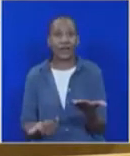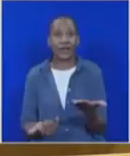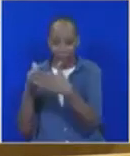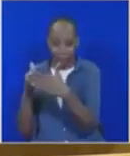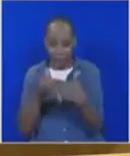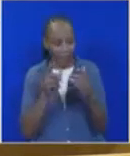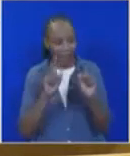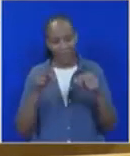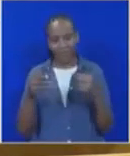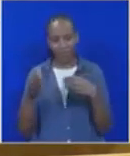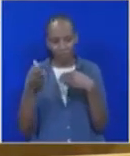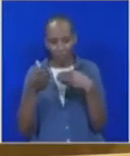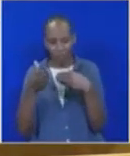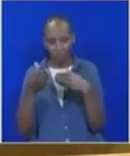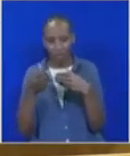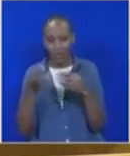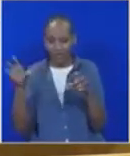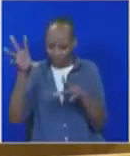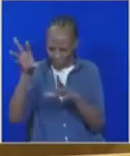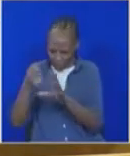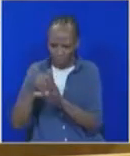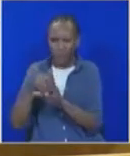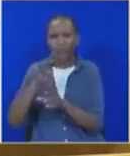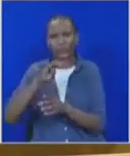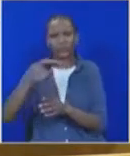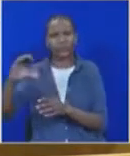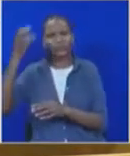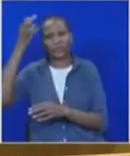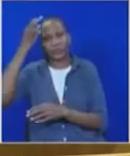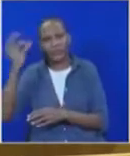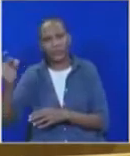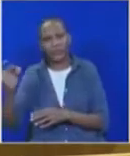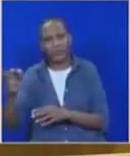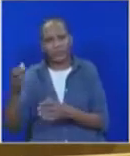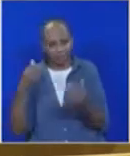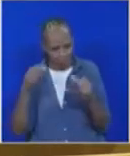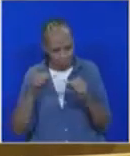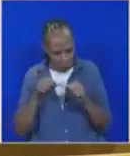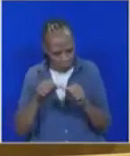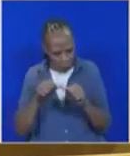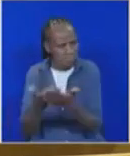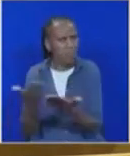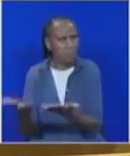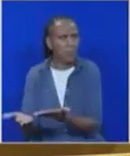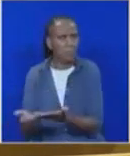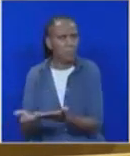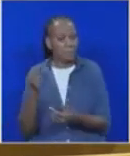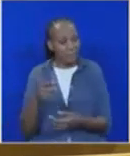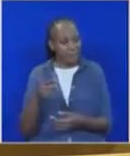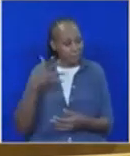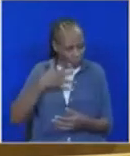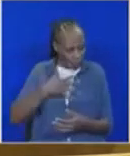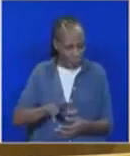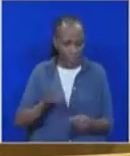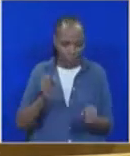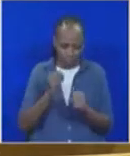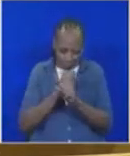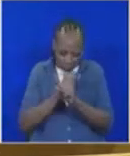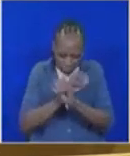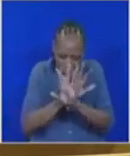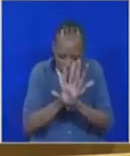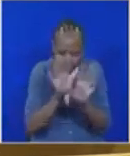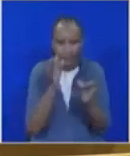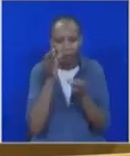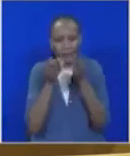government, including the Western Cape government, of existing expropriating powers, but we seek to outline general procedures